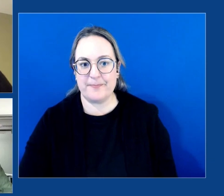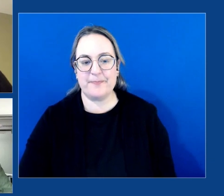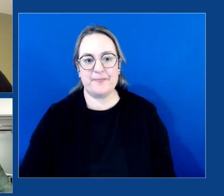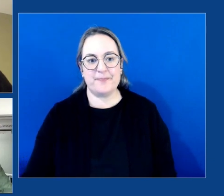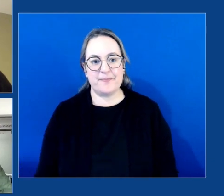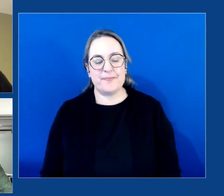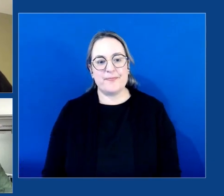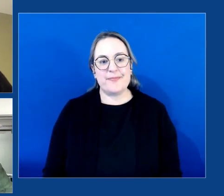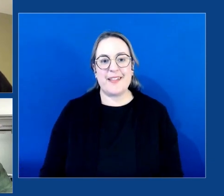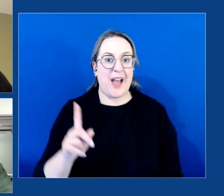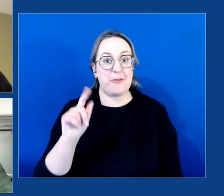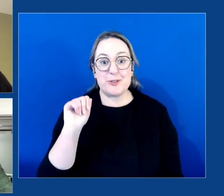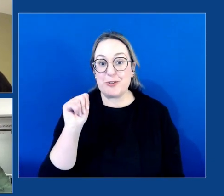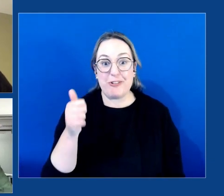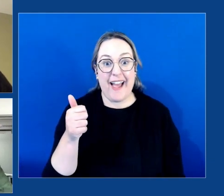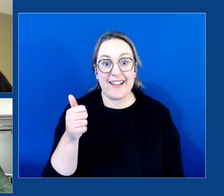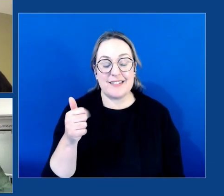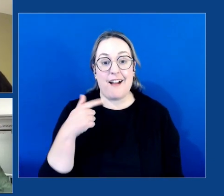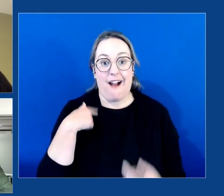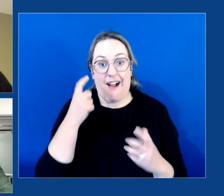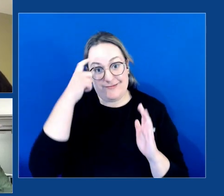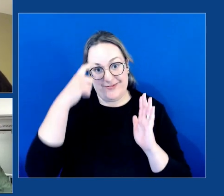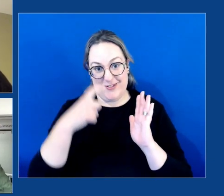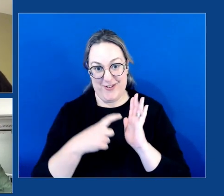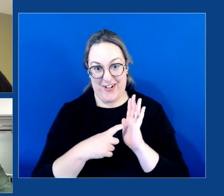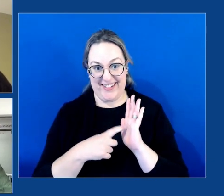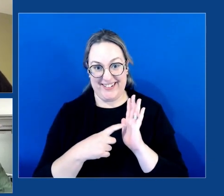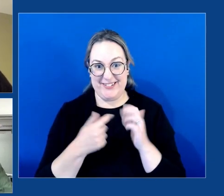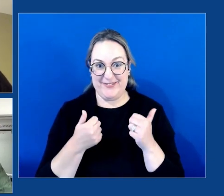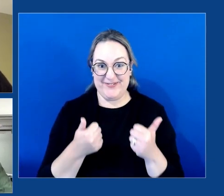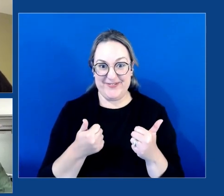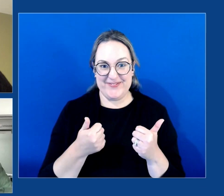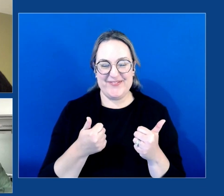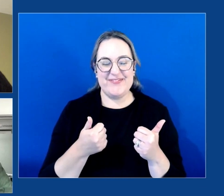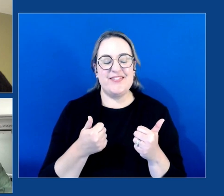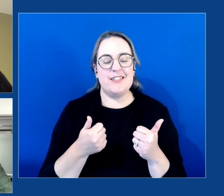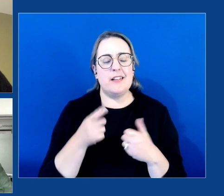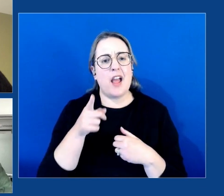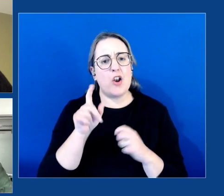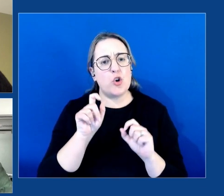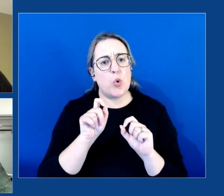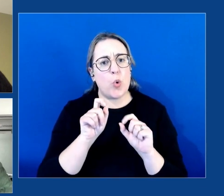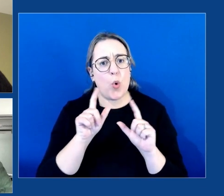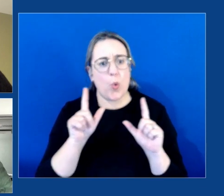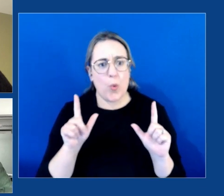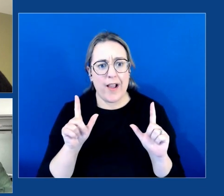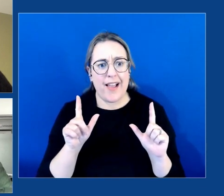that was great. That was great. And Golay, you are aware of this, Marcia?